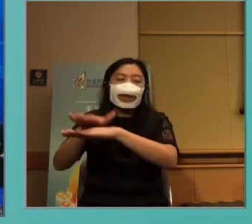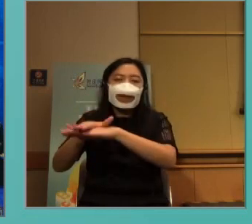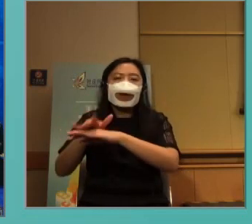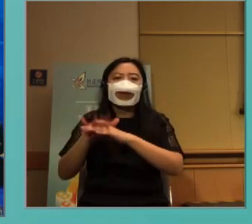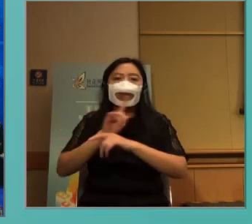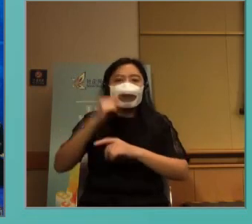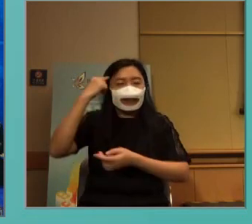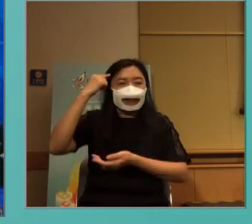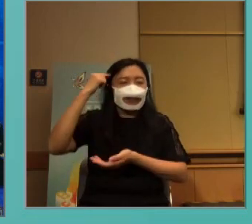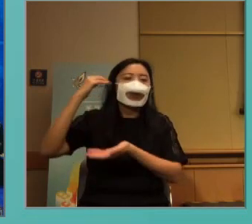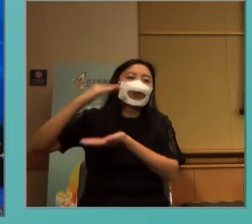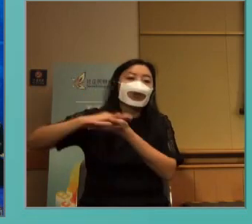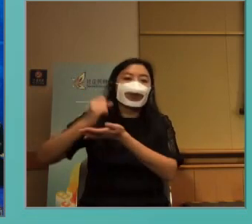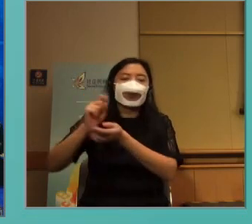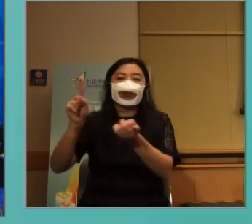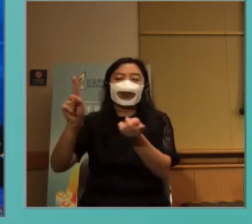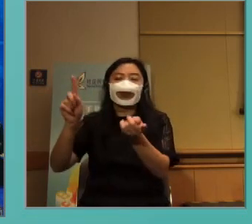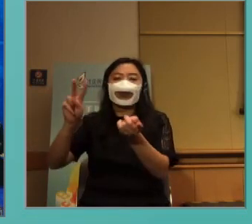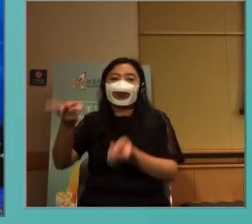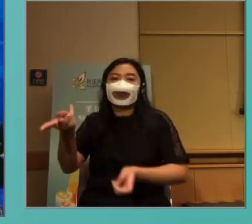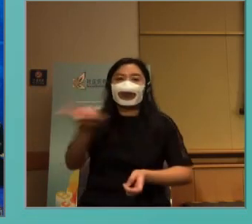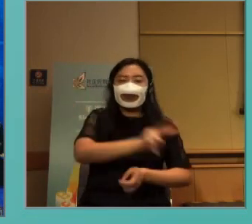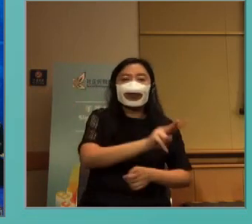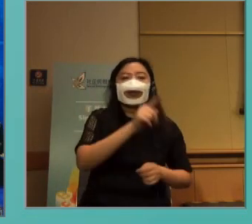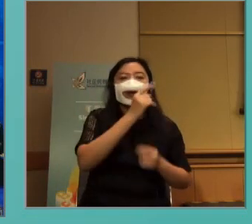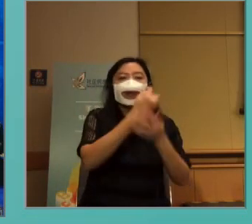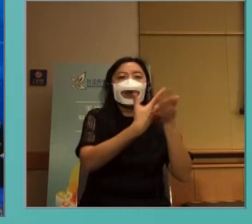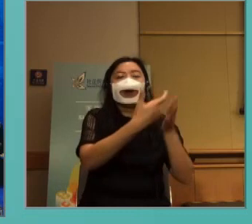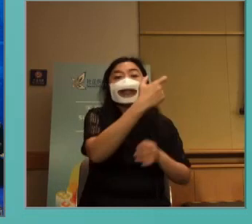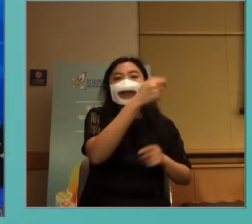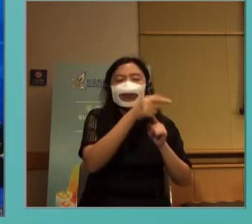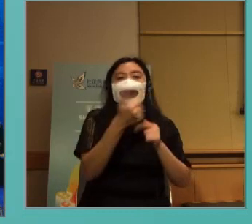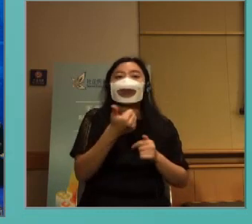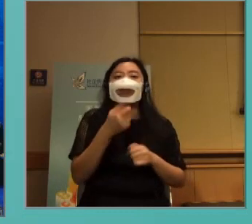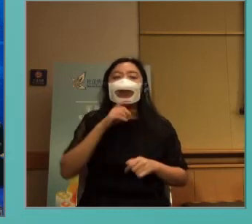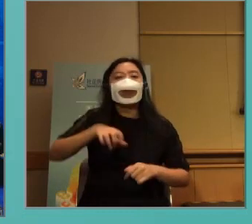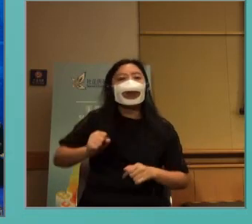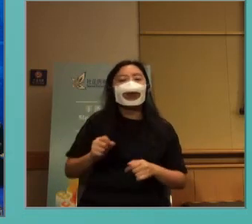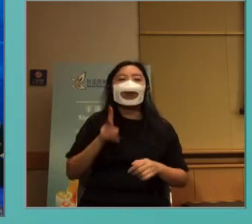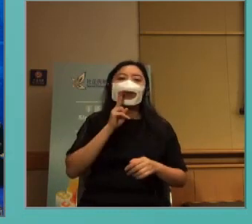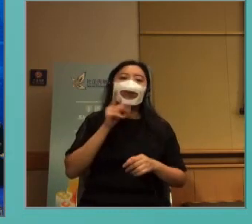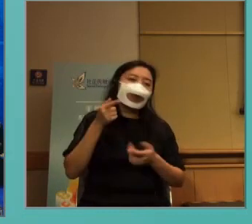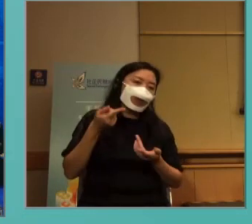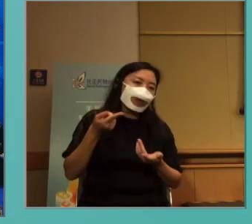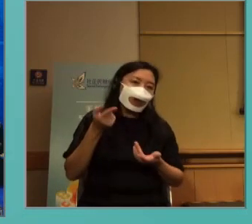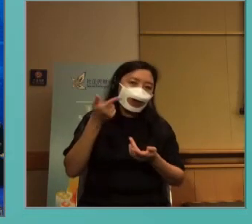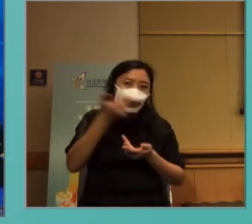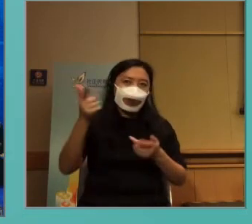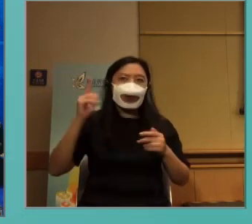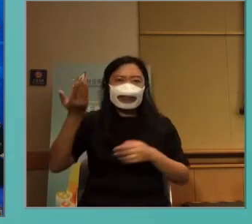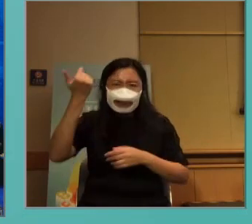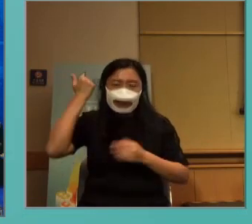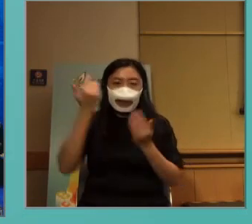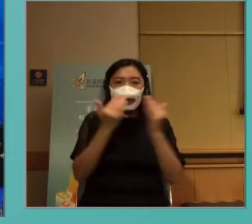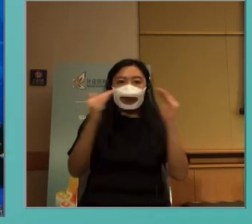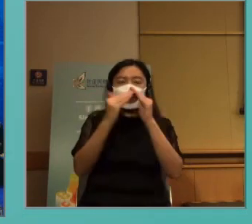museum monetizing a lot of the exhibits that's previously not something monetizable. And in turn, they are